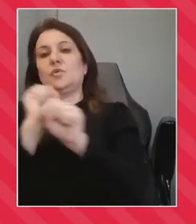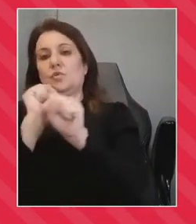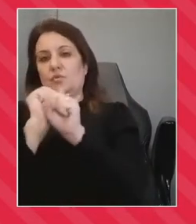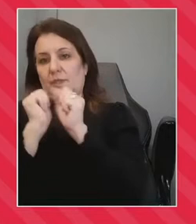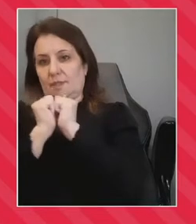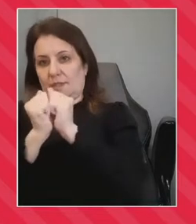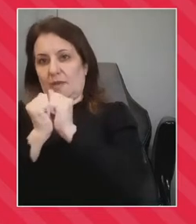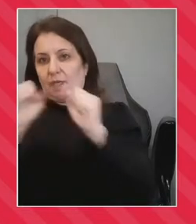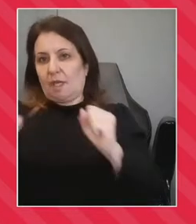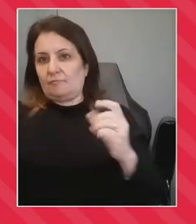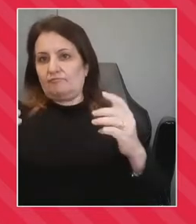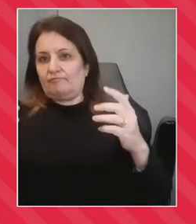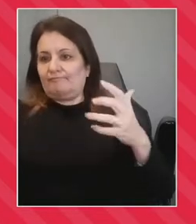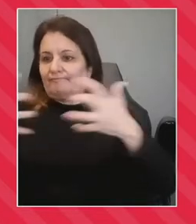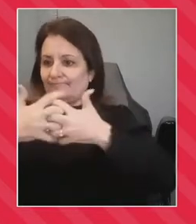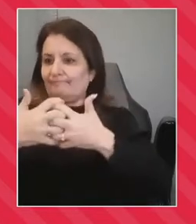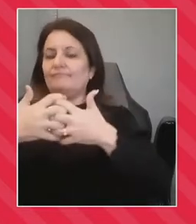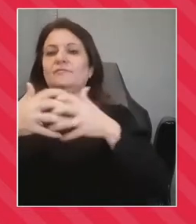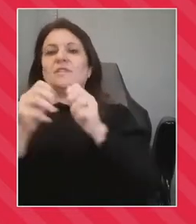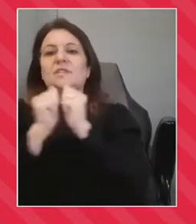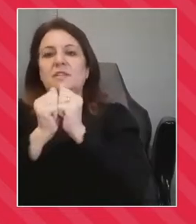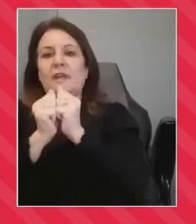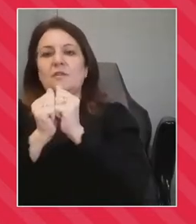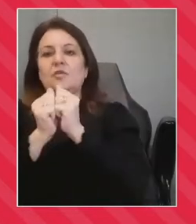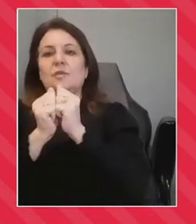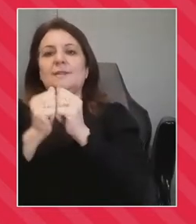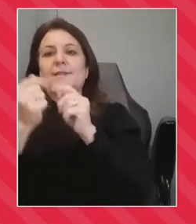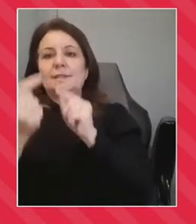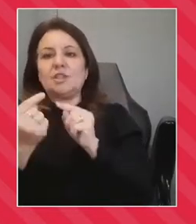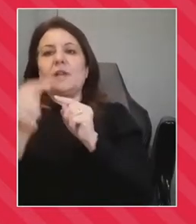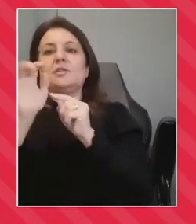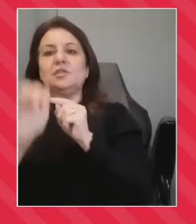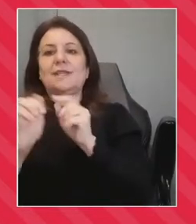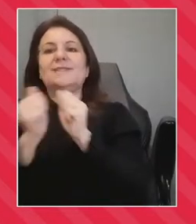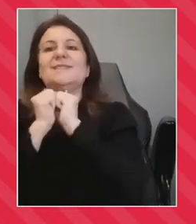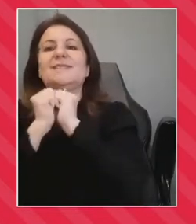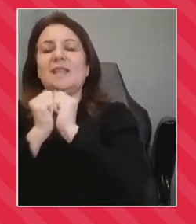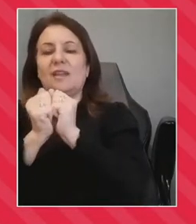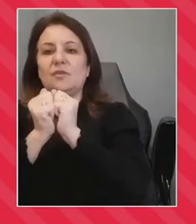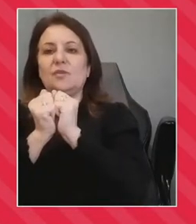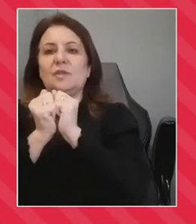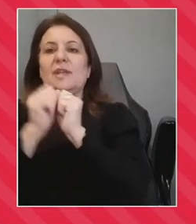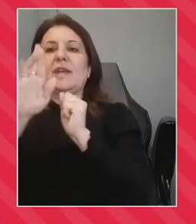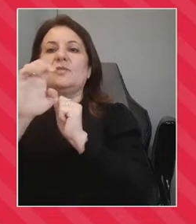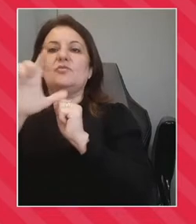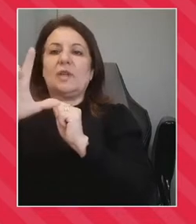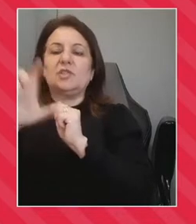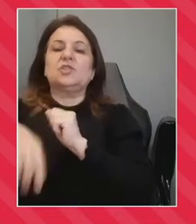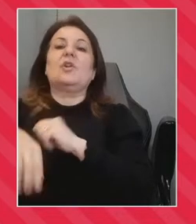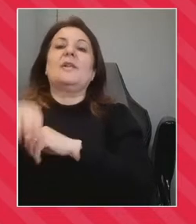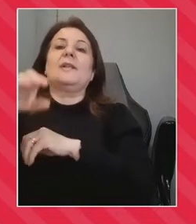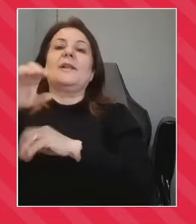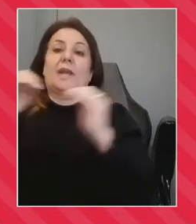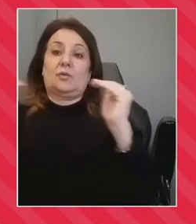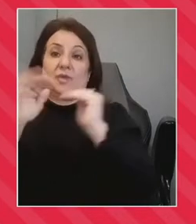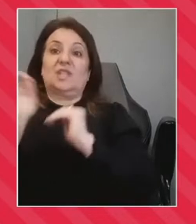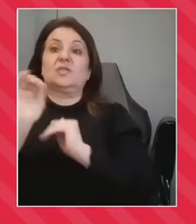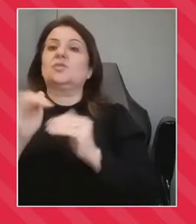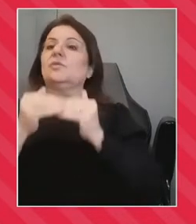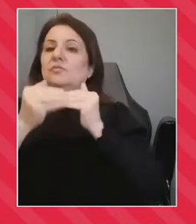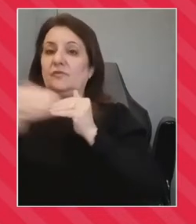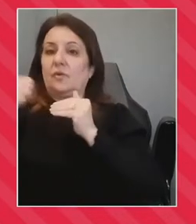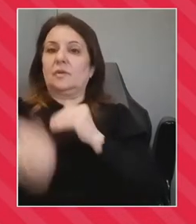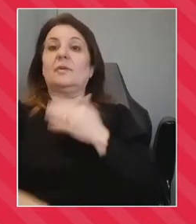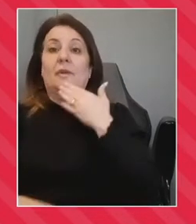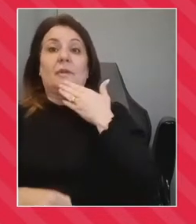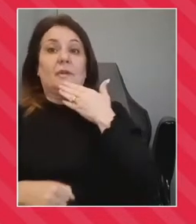and tackle food, nutrition, security, and advance racial equity as we move forward. Well, thank you for that. And I was, you know, of